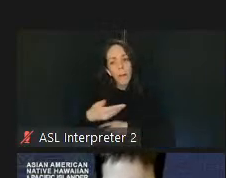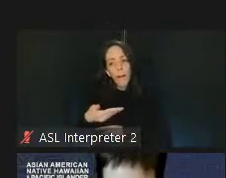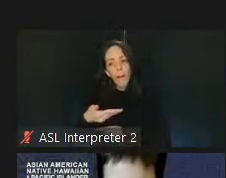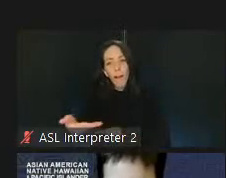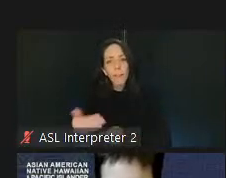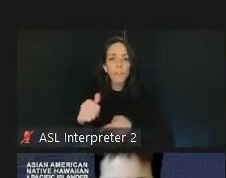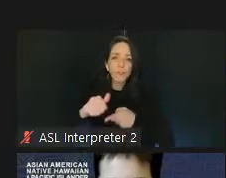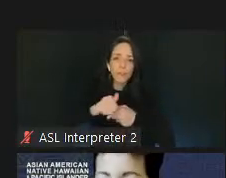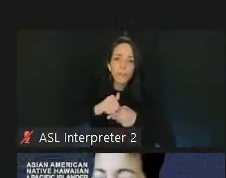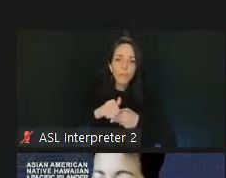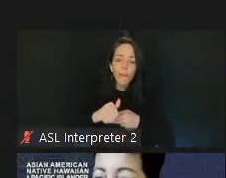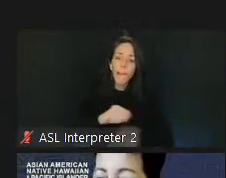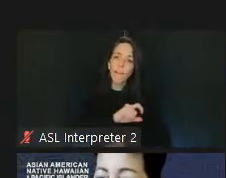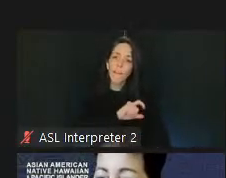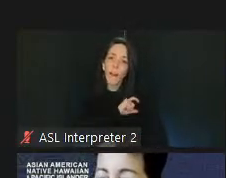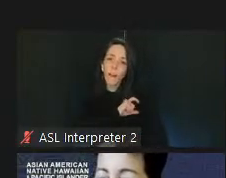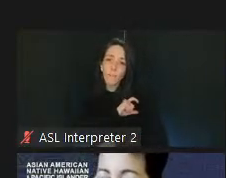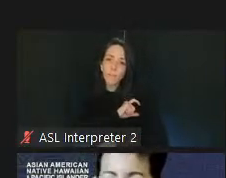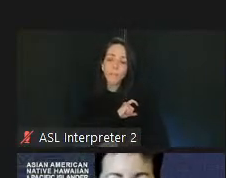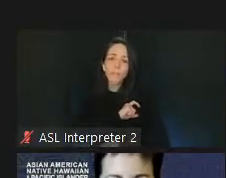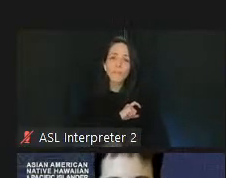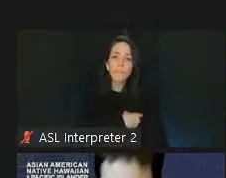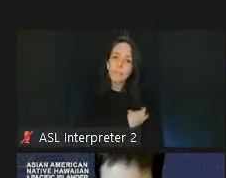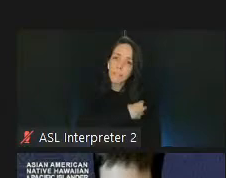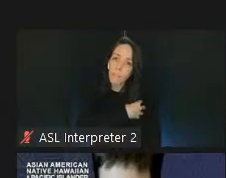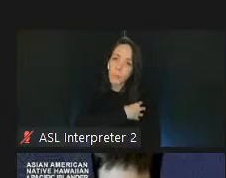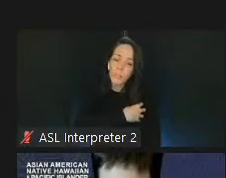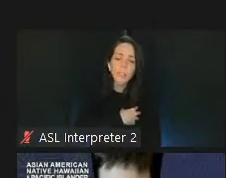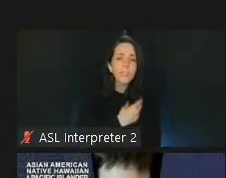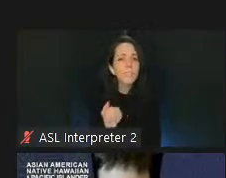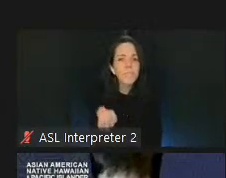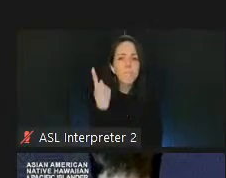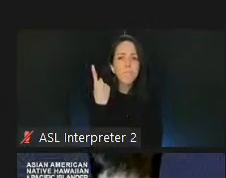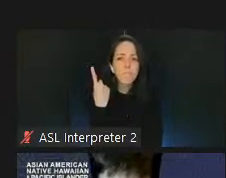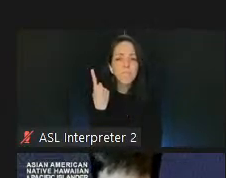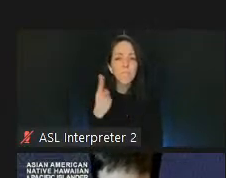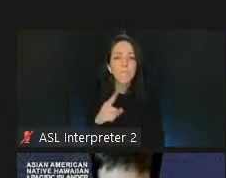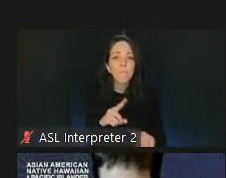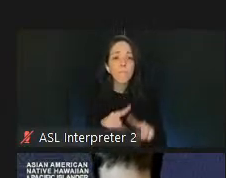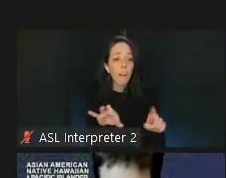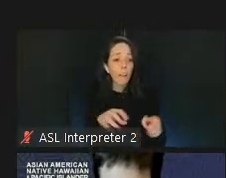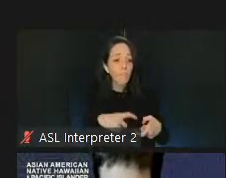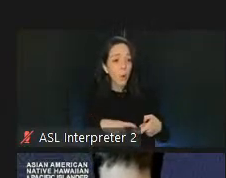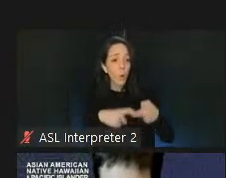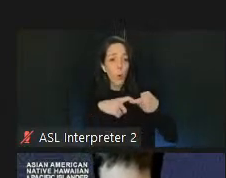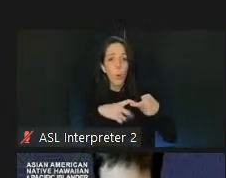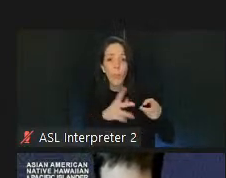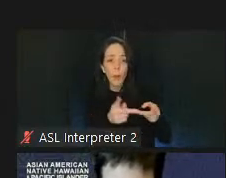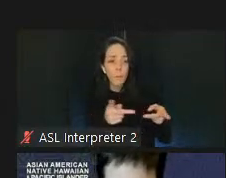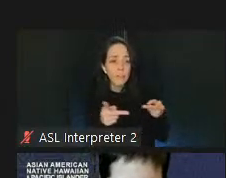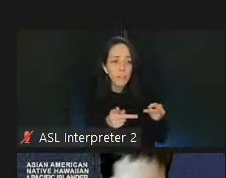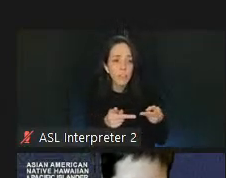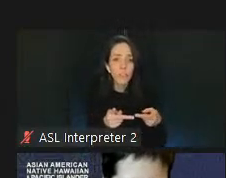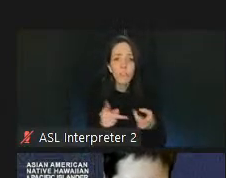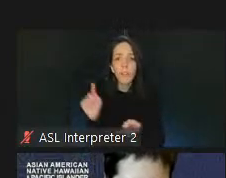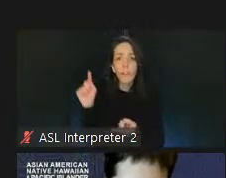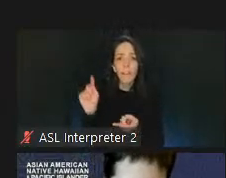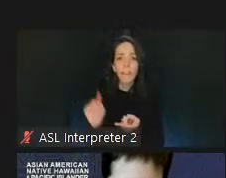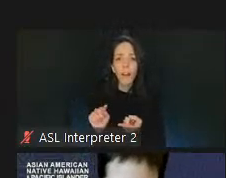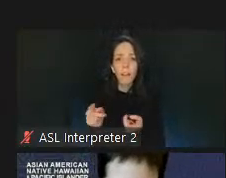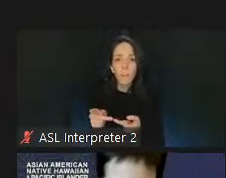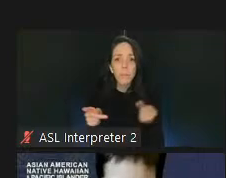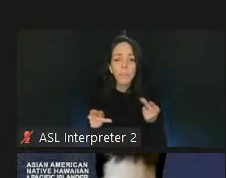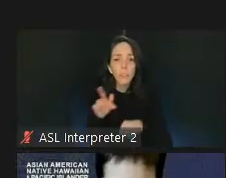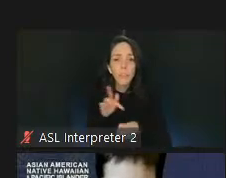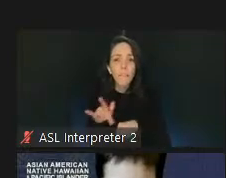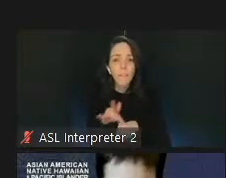officers, law enforcement, deputies, and if we put them on hold or cut them, it's going to be at least probably a 2-year cycle before we can get them